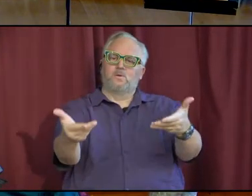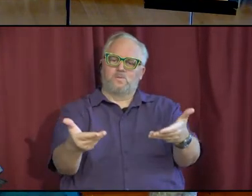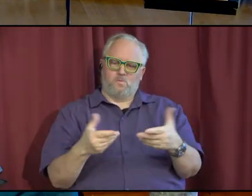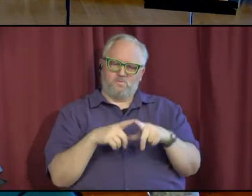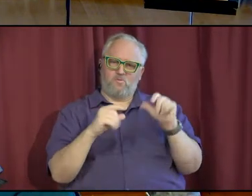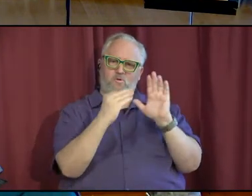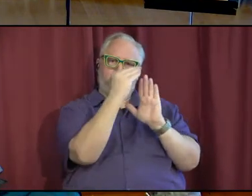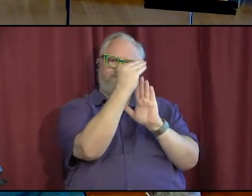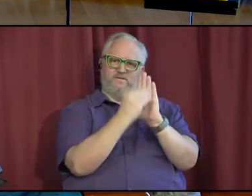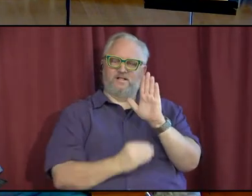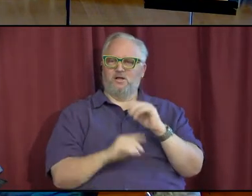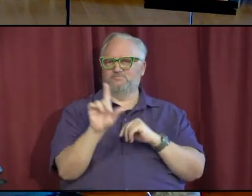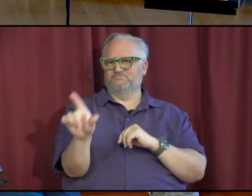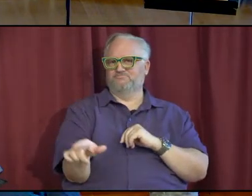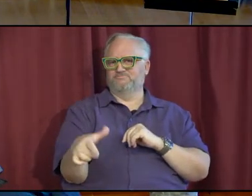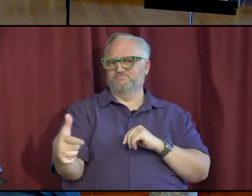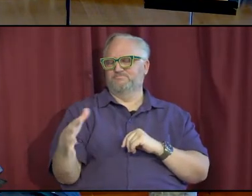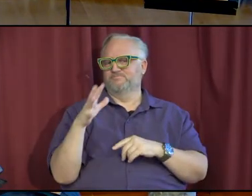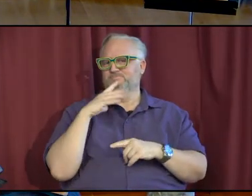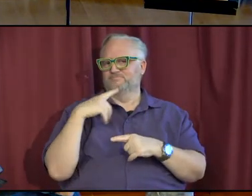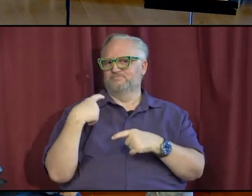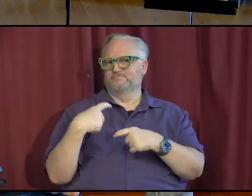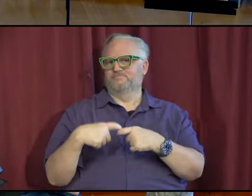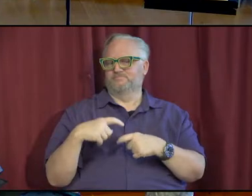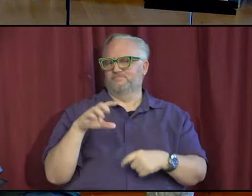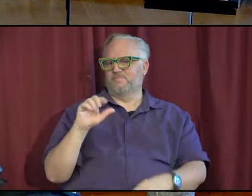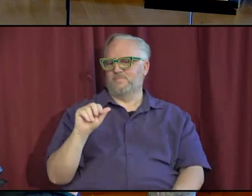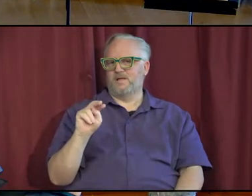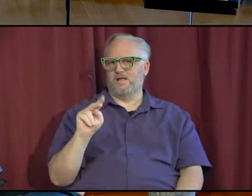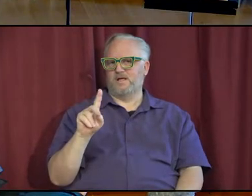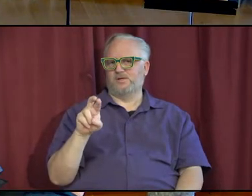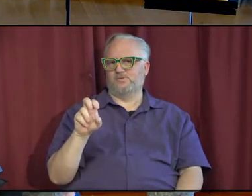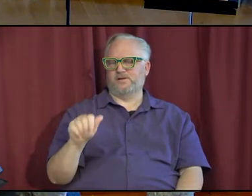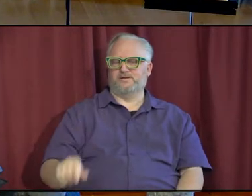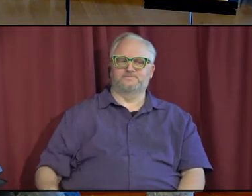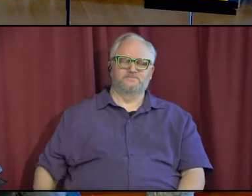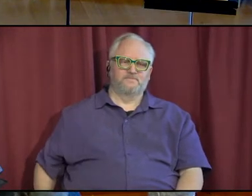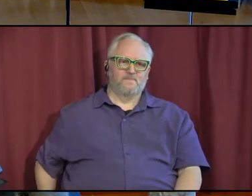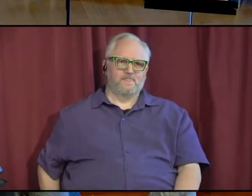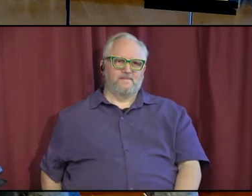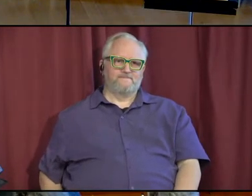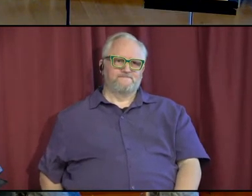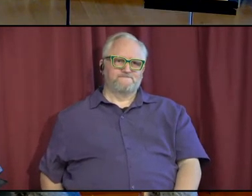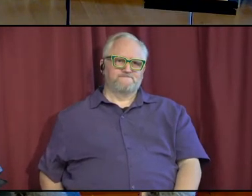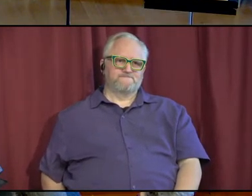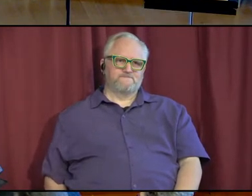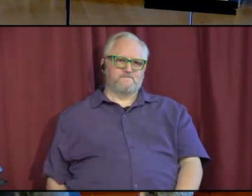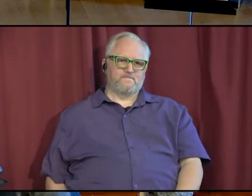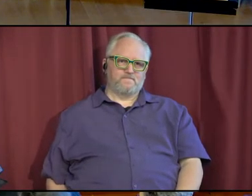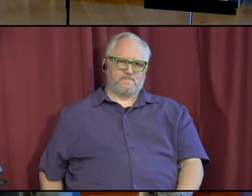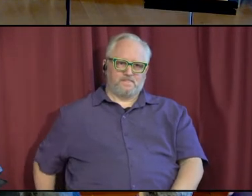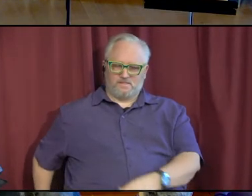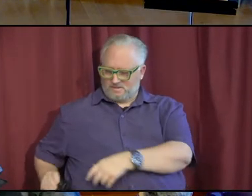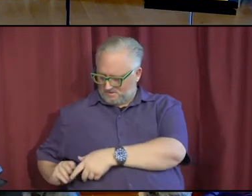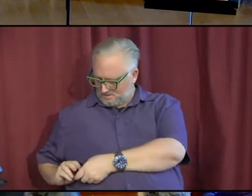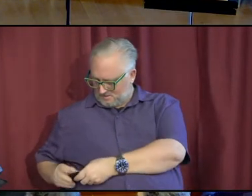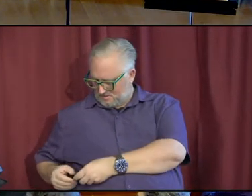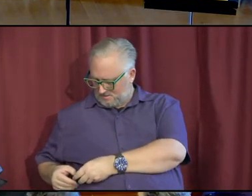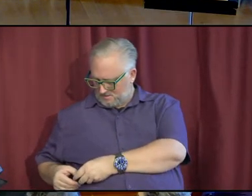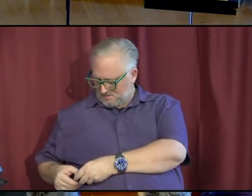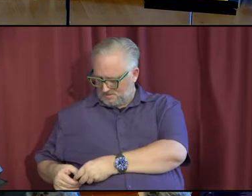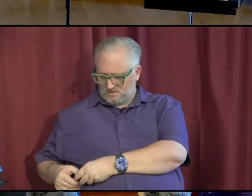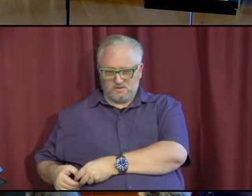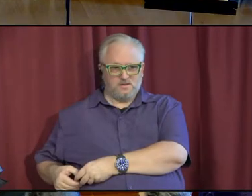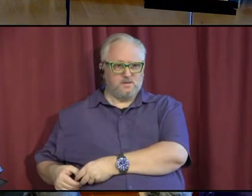Me llamo Andrea y uso el pronombre ella. Una bienvenida muy especial a todos que están con nosotros por